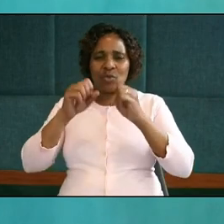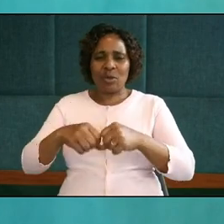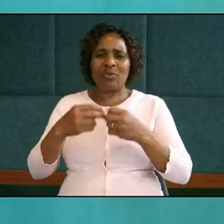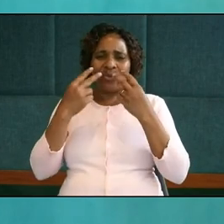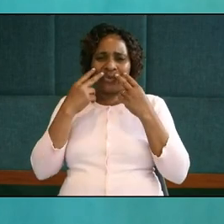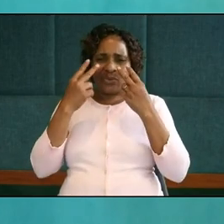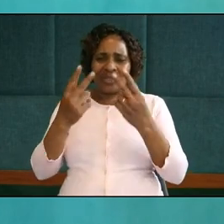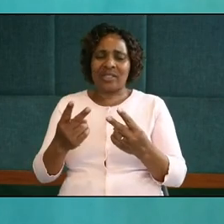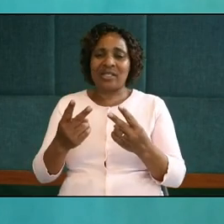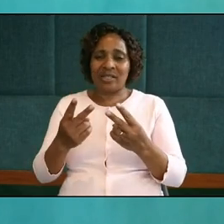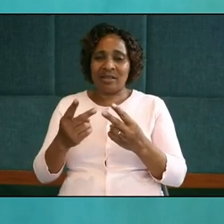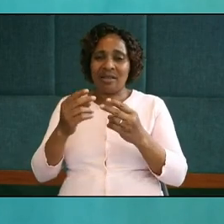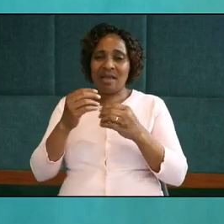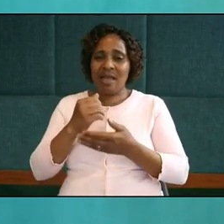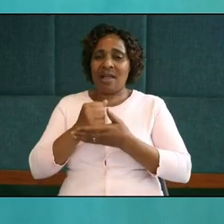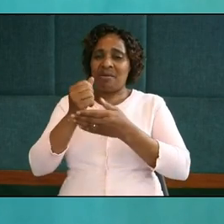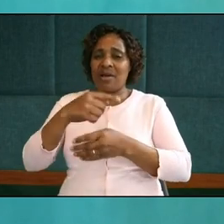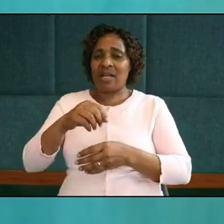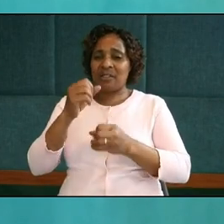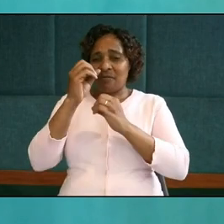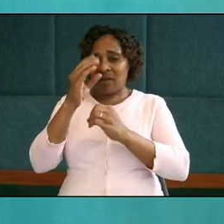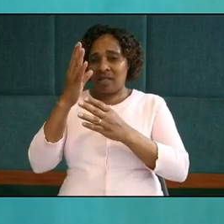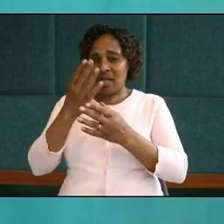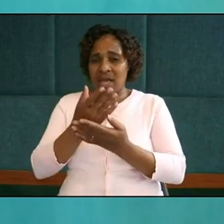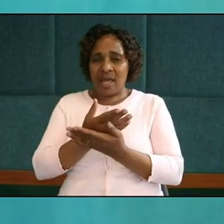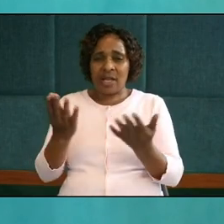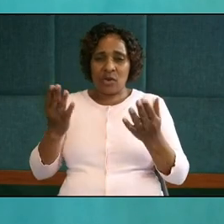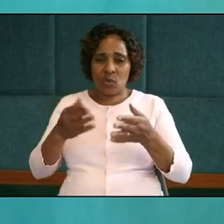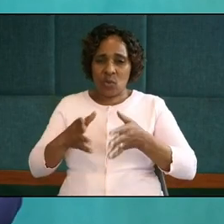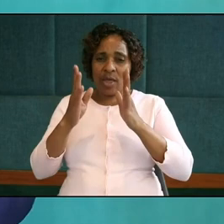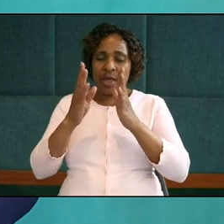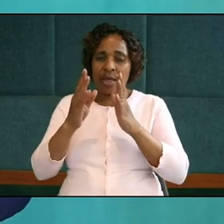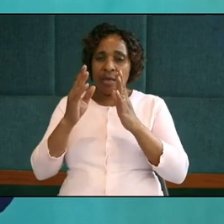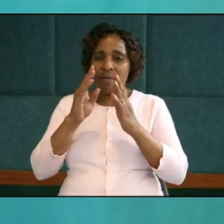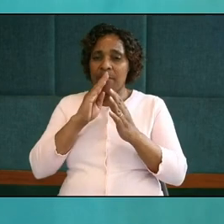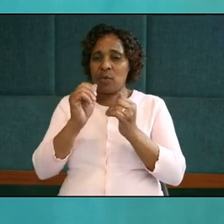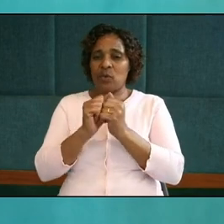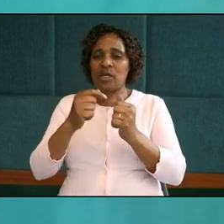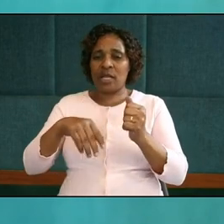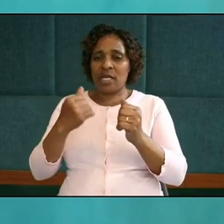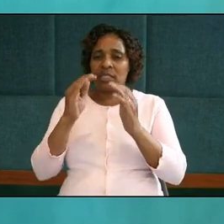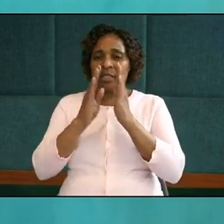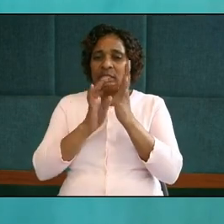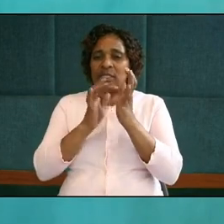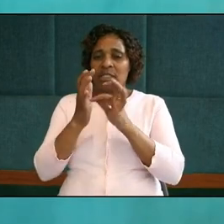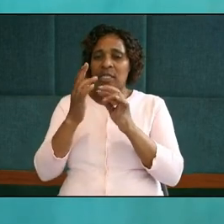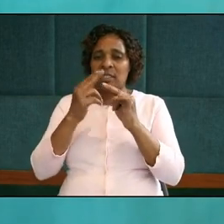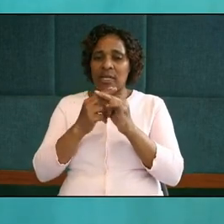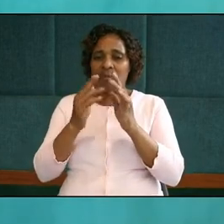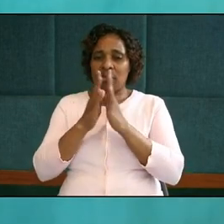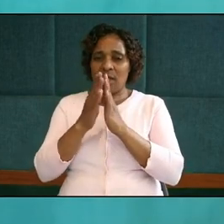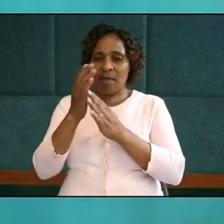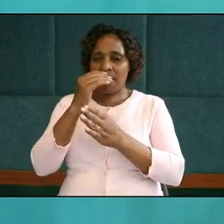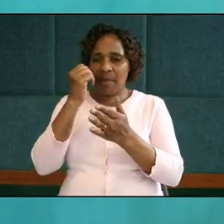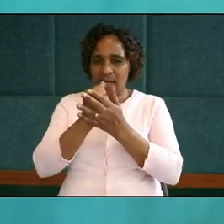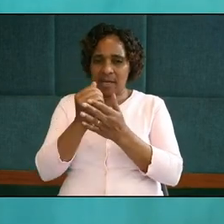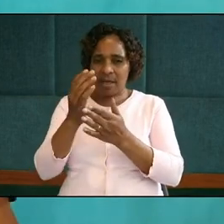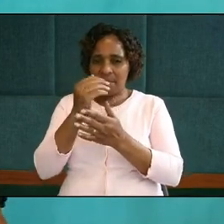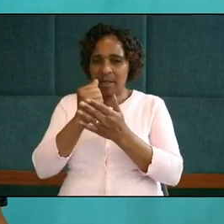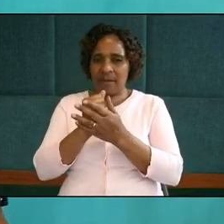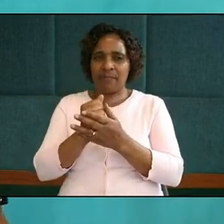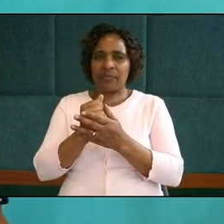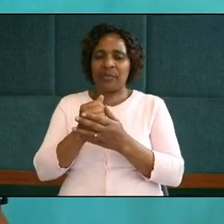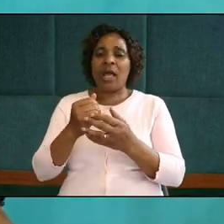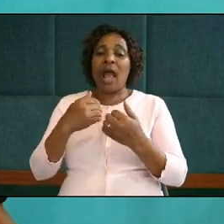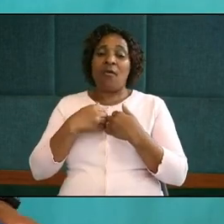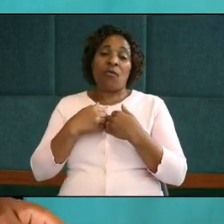see, help us, Father, in every way. Be with us, I pray, in Jesus' name, amen. Amen, amen, amen. Ladies and gentlemen,